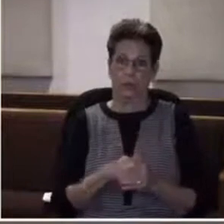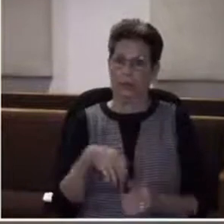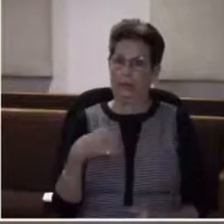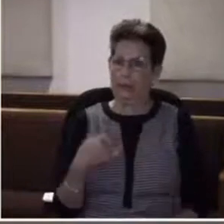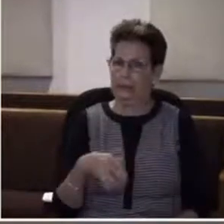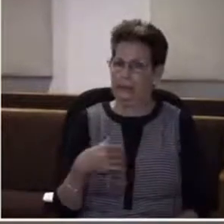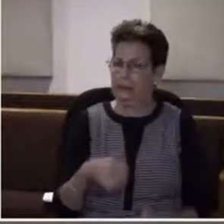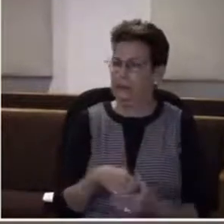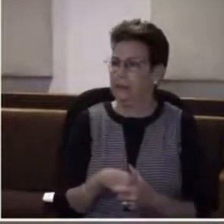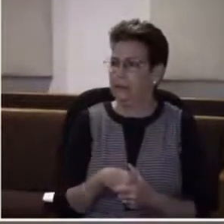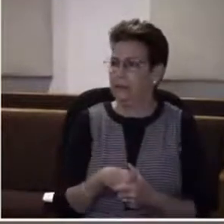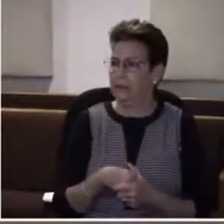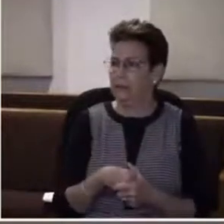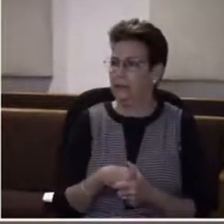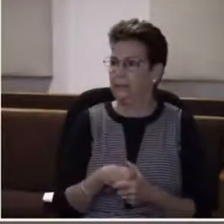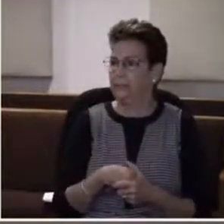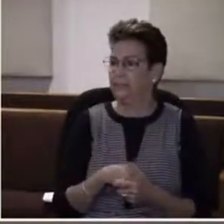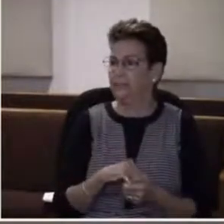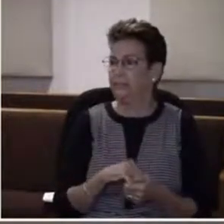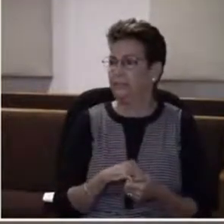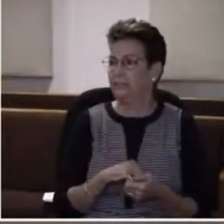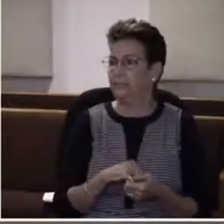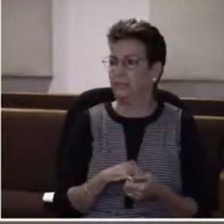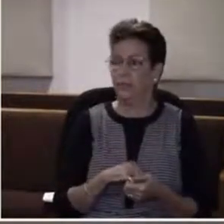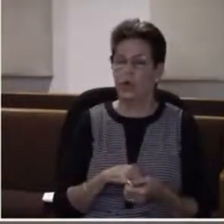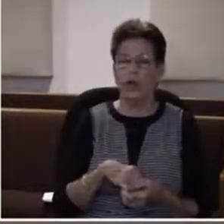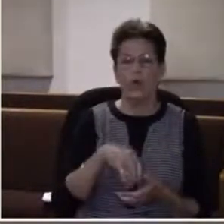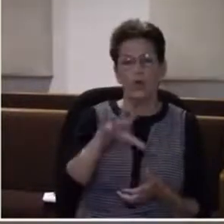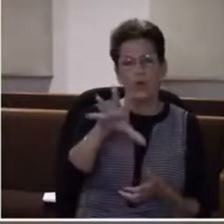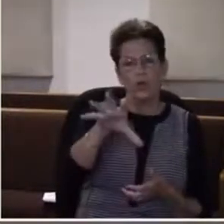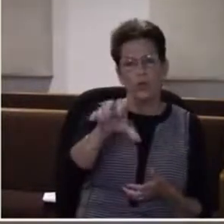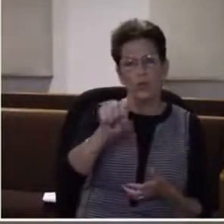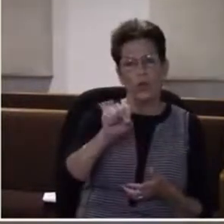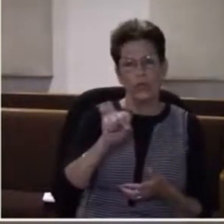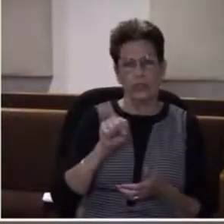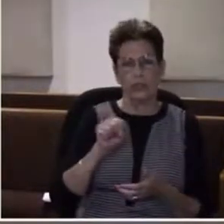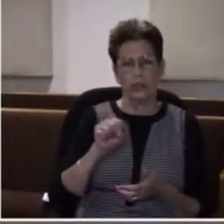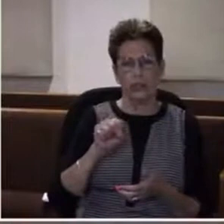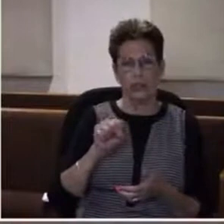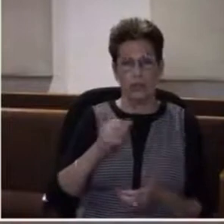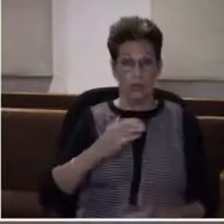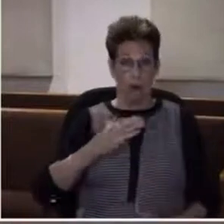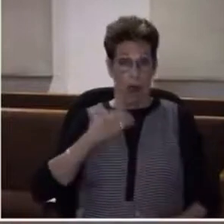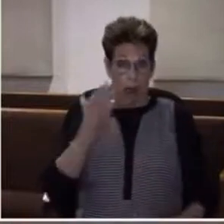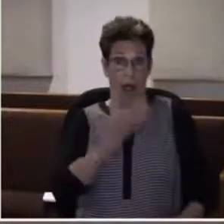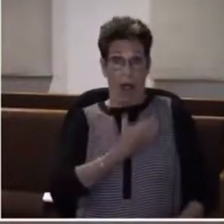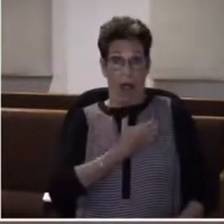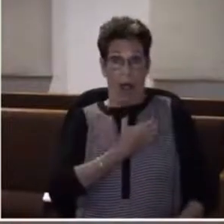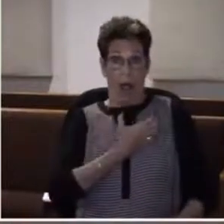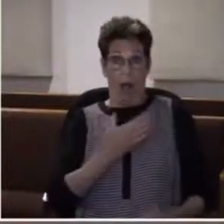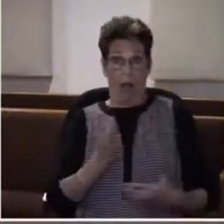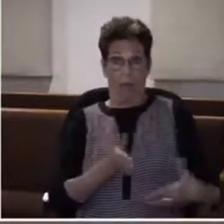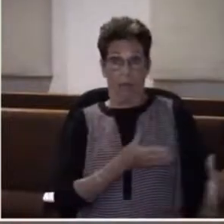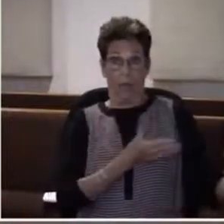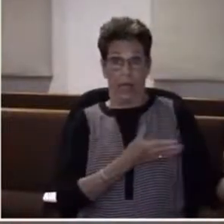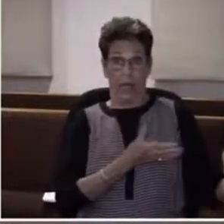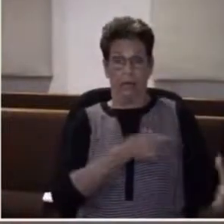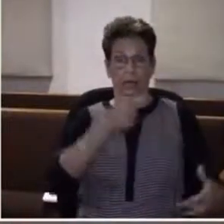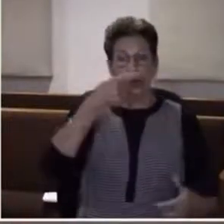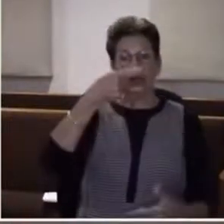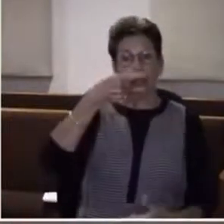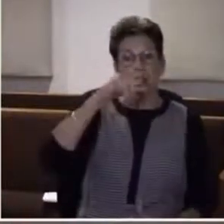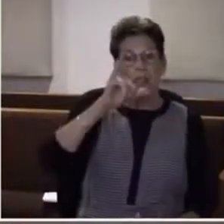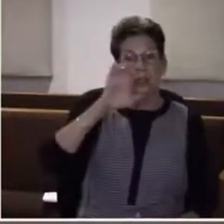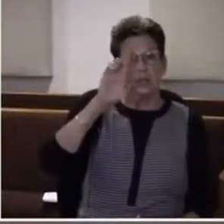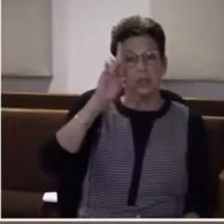hands. We reach for a Hagar. We reach for a substitute. We reach for our plans. Gideon, we looked at his